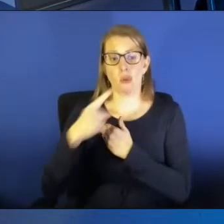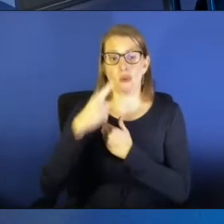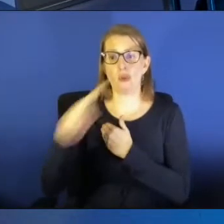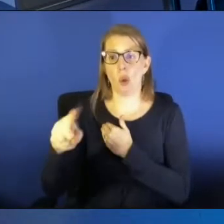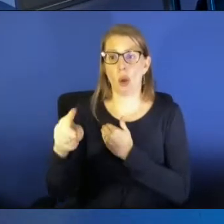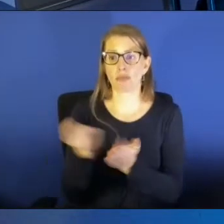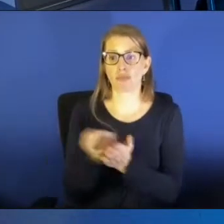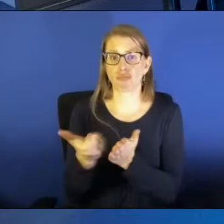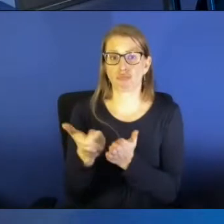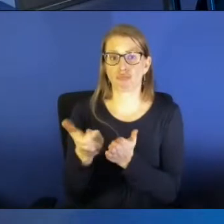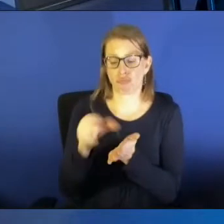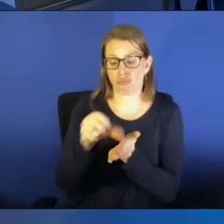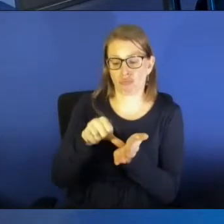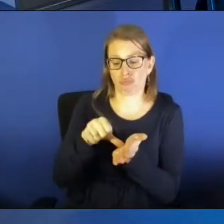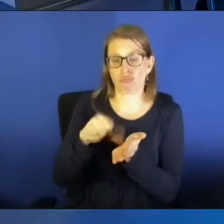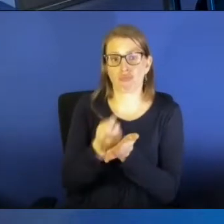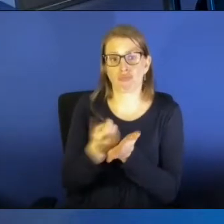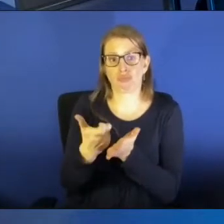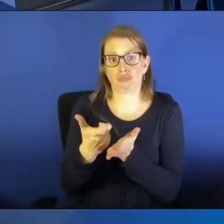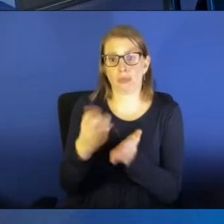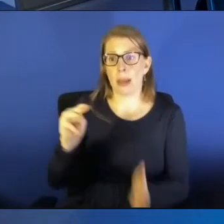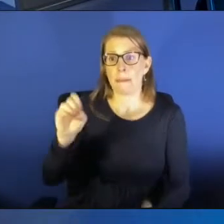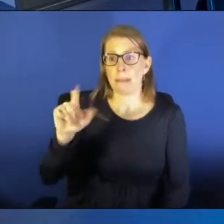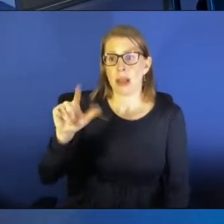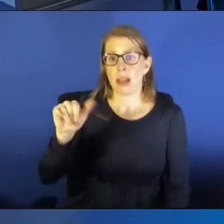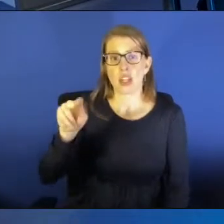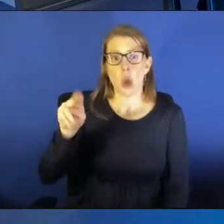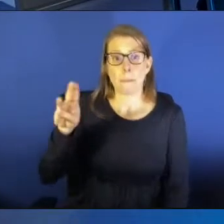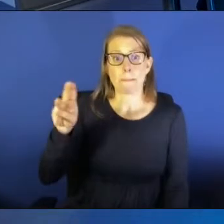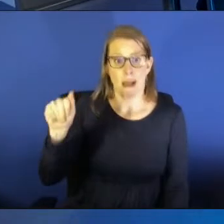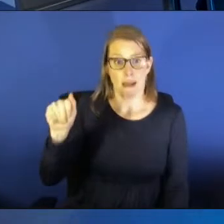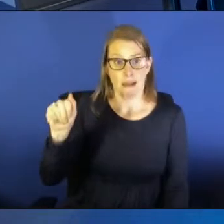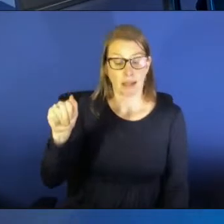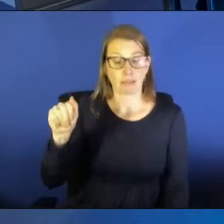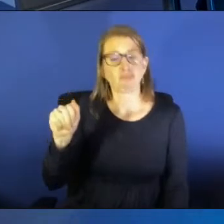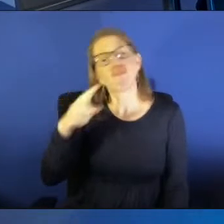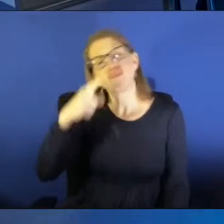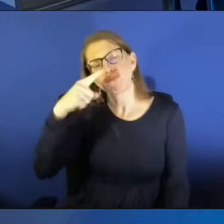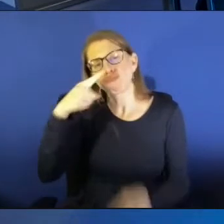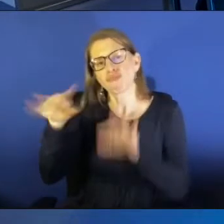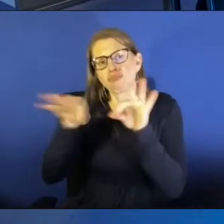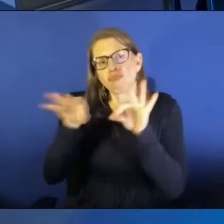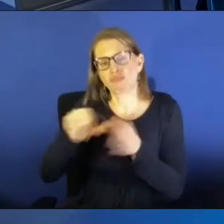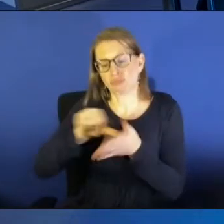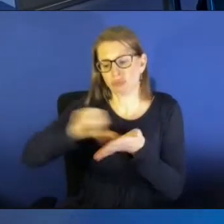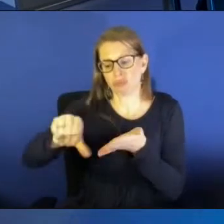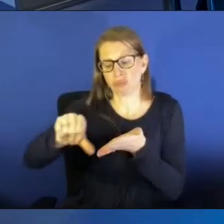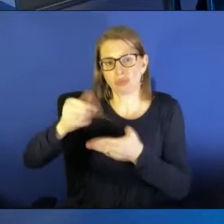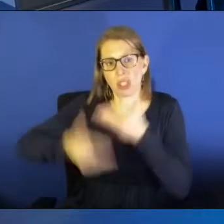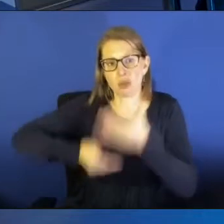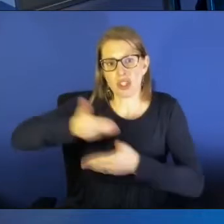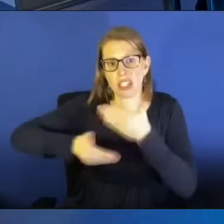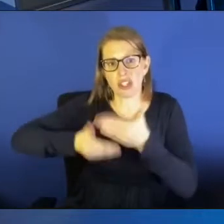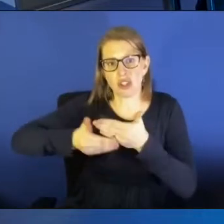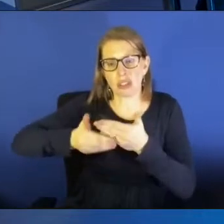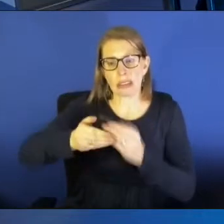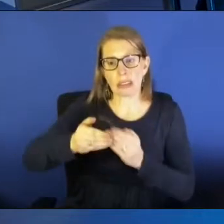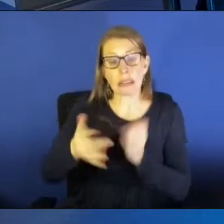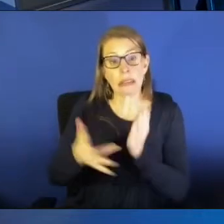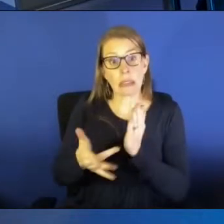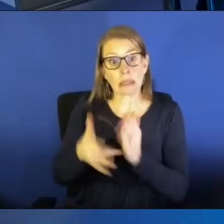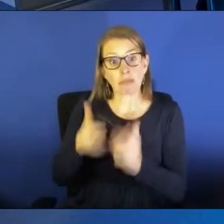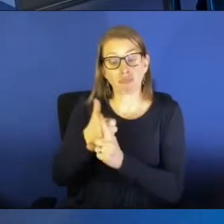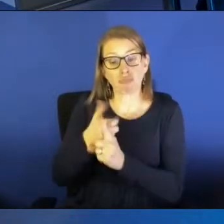the melanoma. Could you tell us a little bit about the surgical procedures and techniques that you use